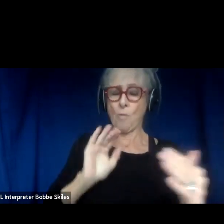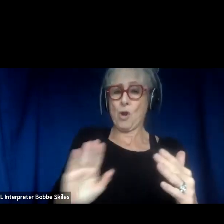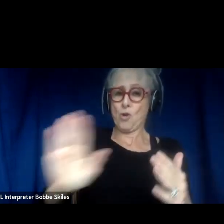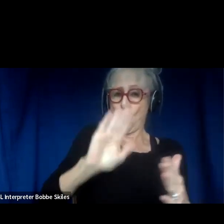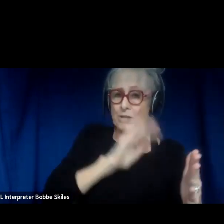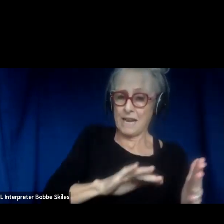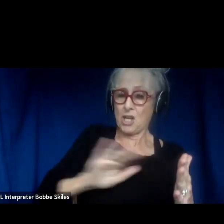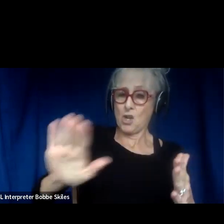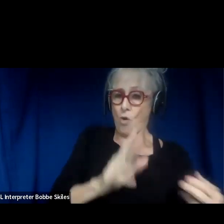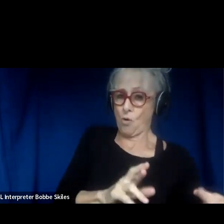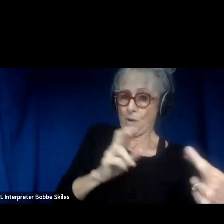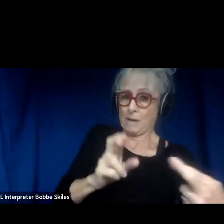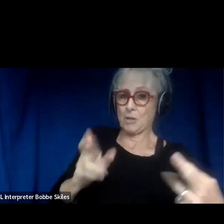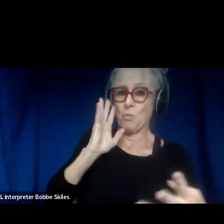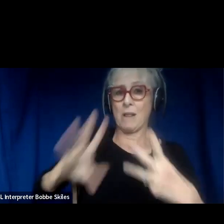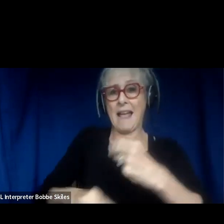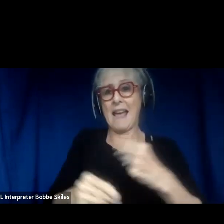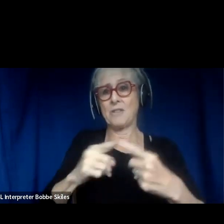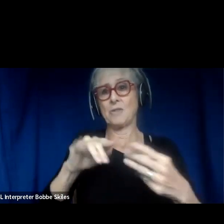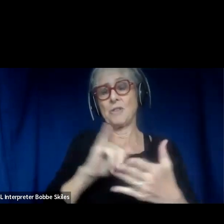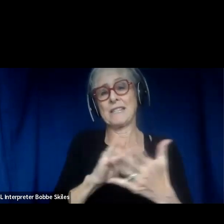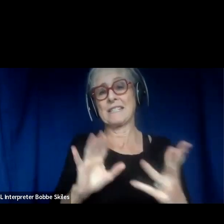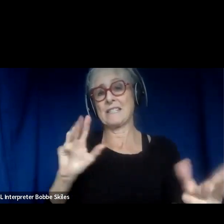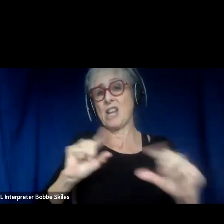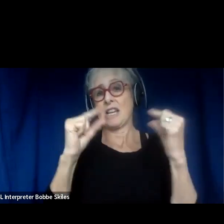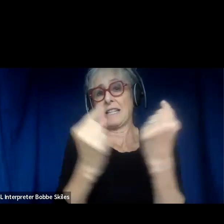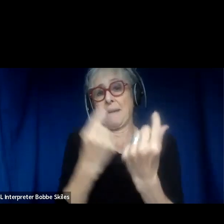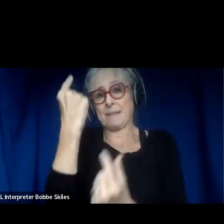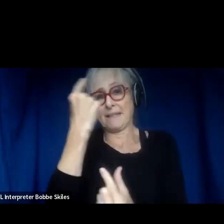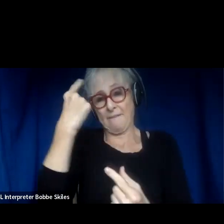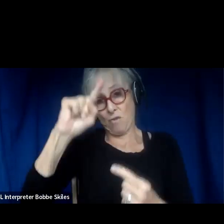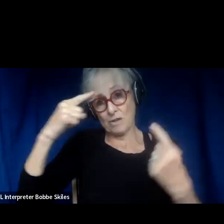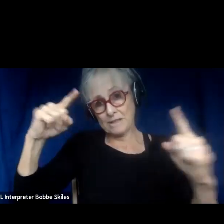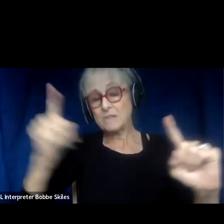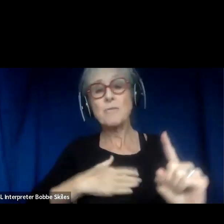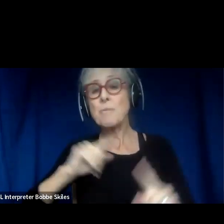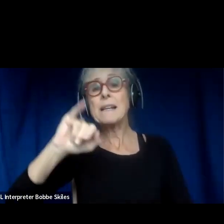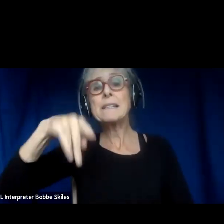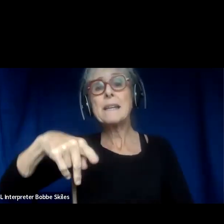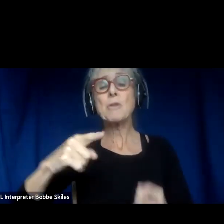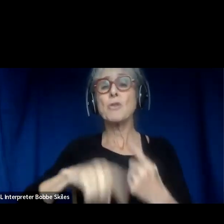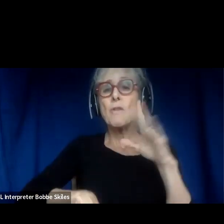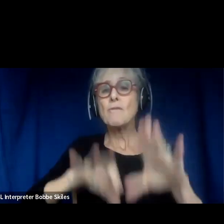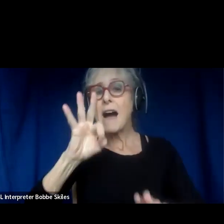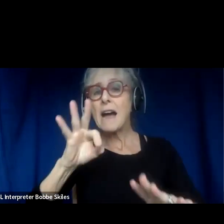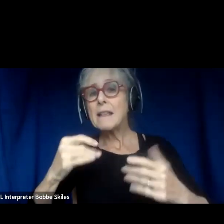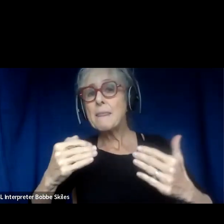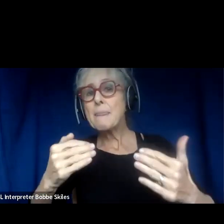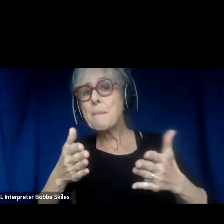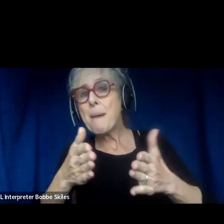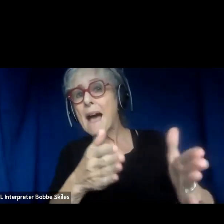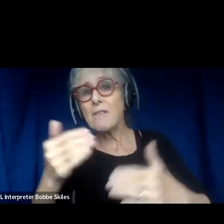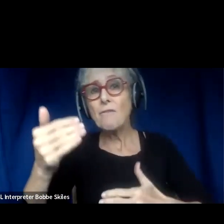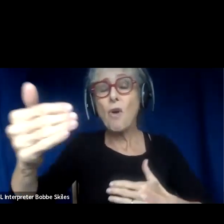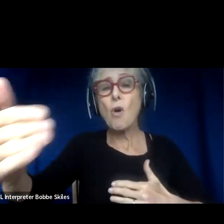will add to this collective thinking for success. So here's my tip. To find the path forward from where we are to where we